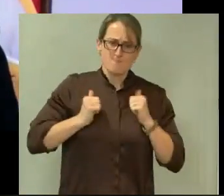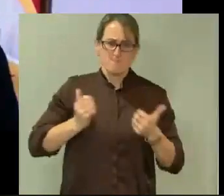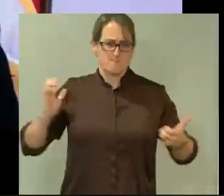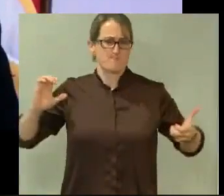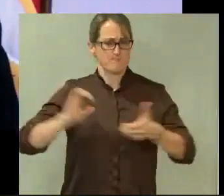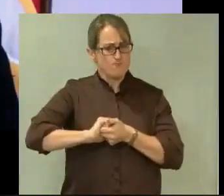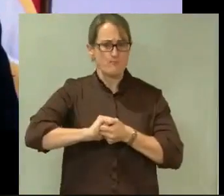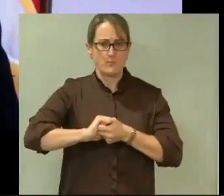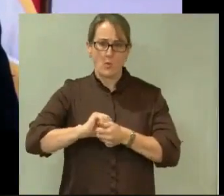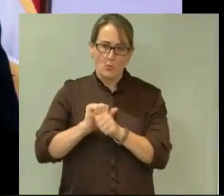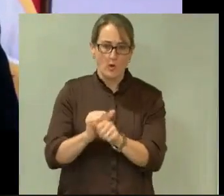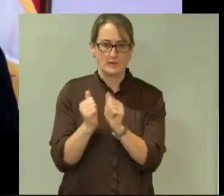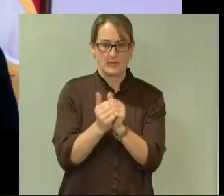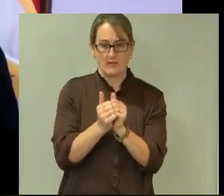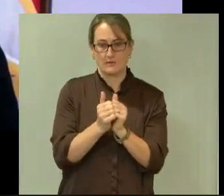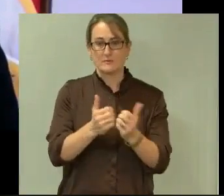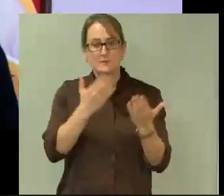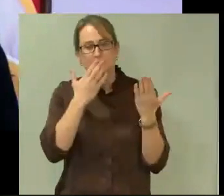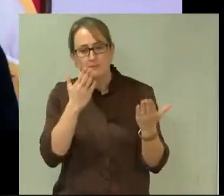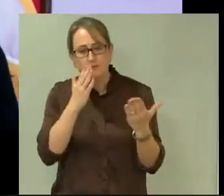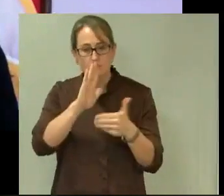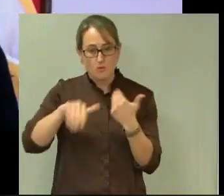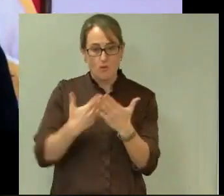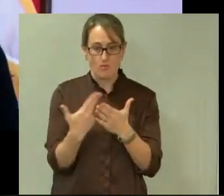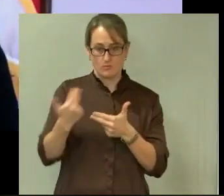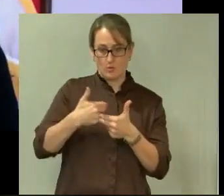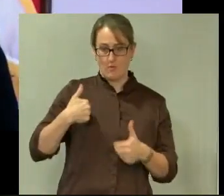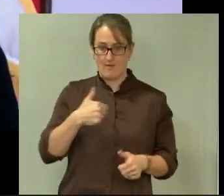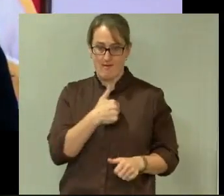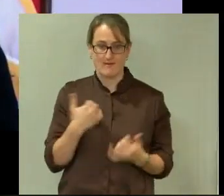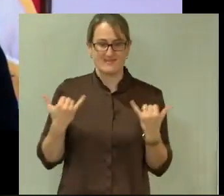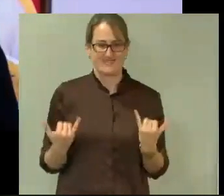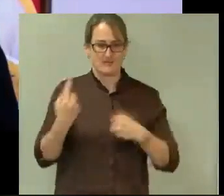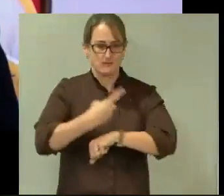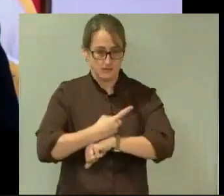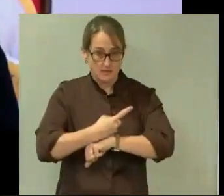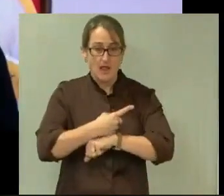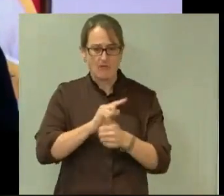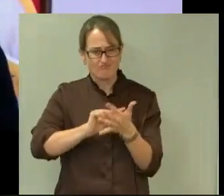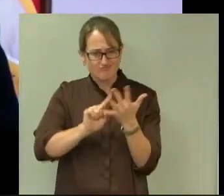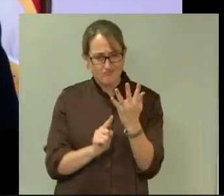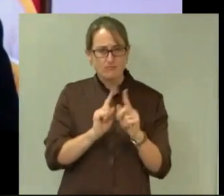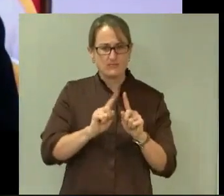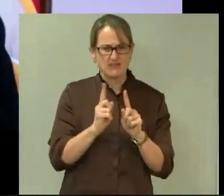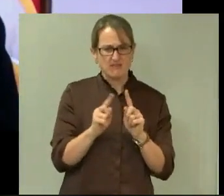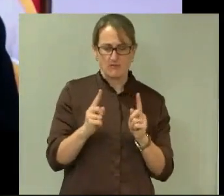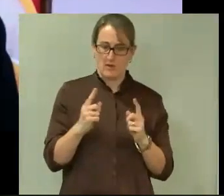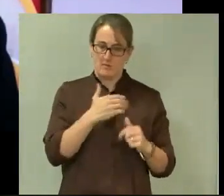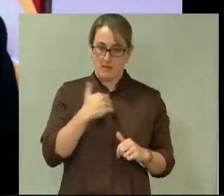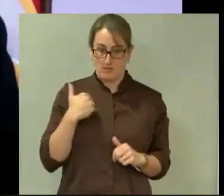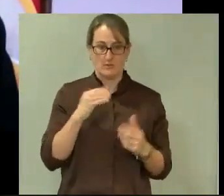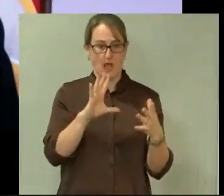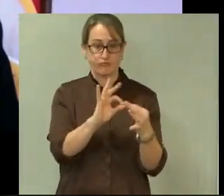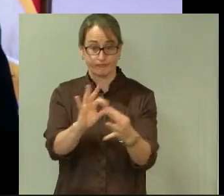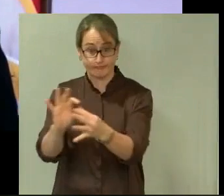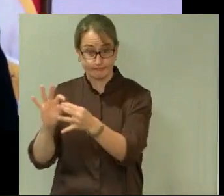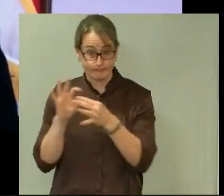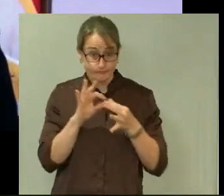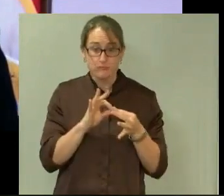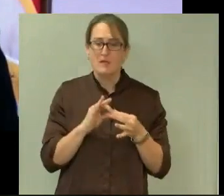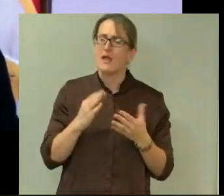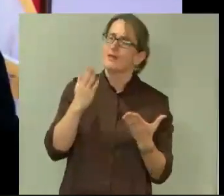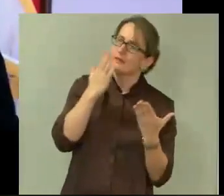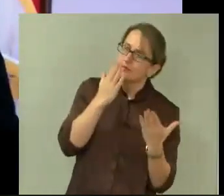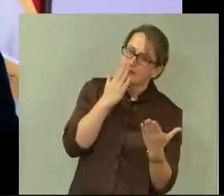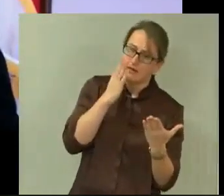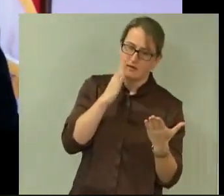Dr. Chavez, Erica Jones, Lorena Rubio, Ben Valdepena, and Cindy Martin. Thank you for